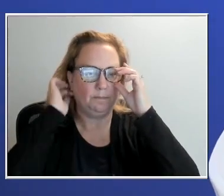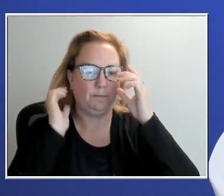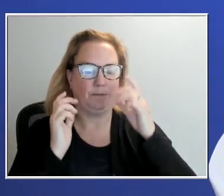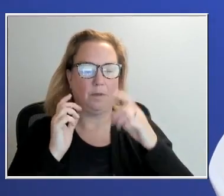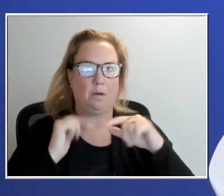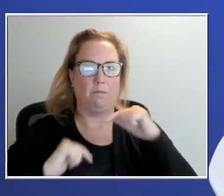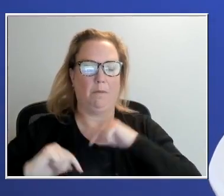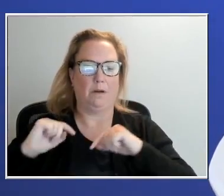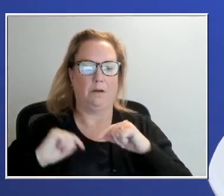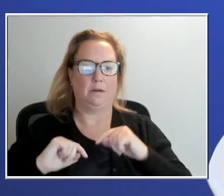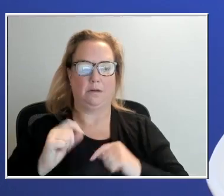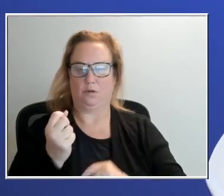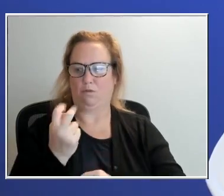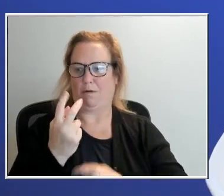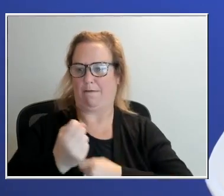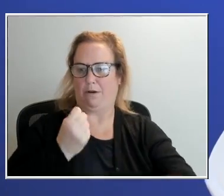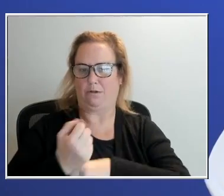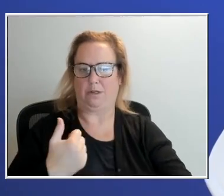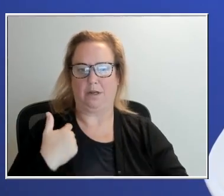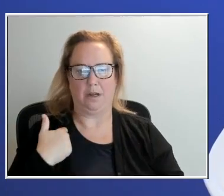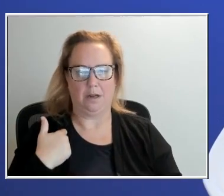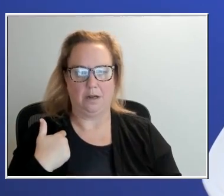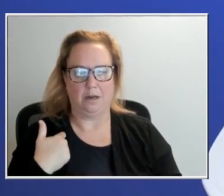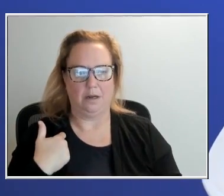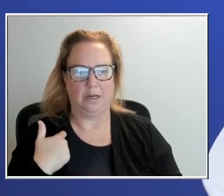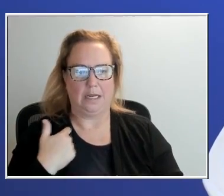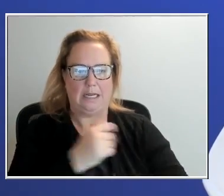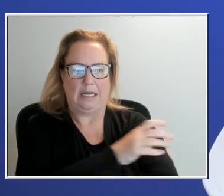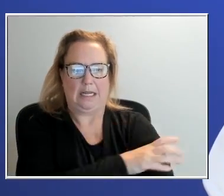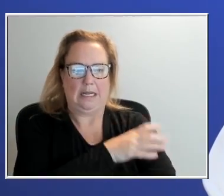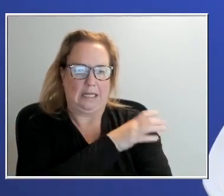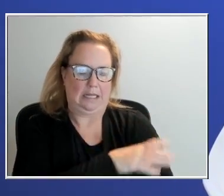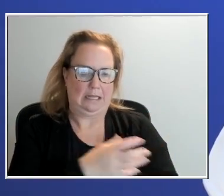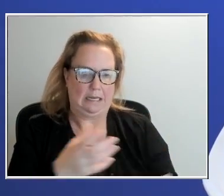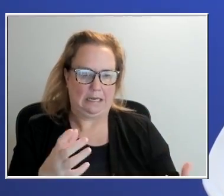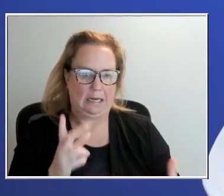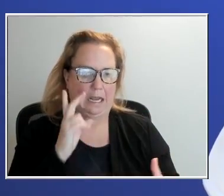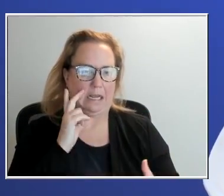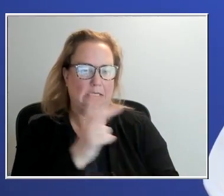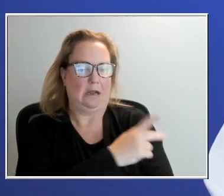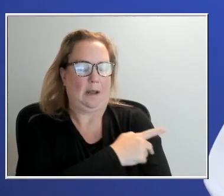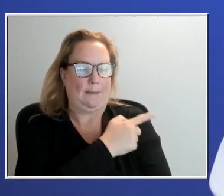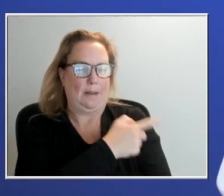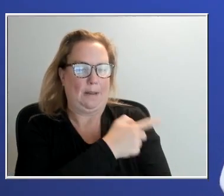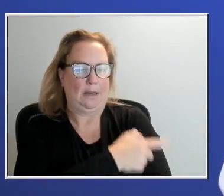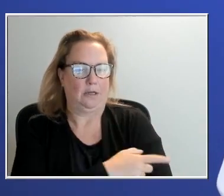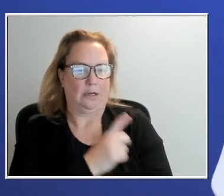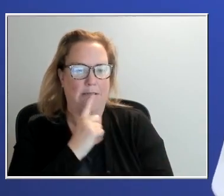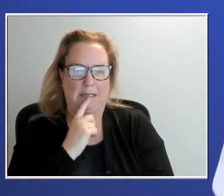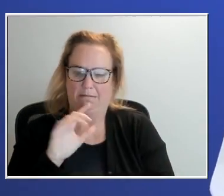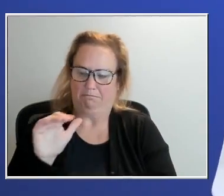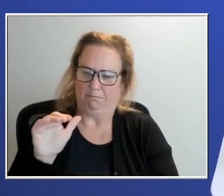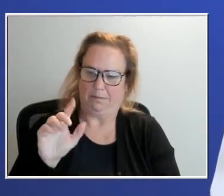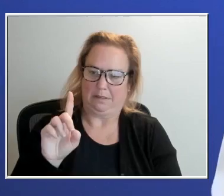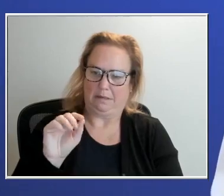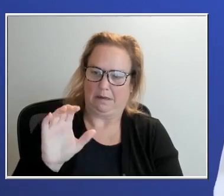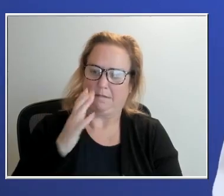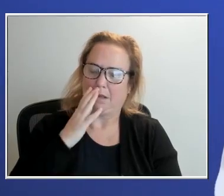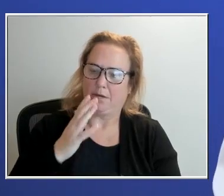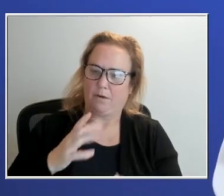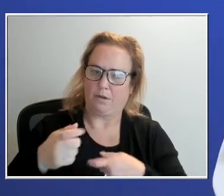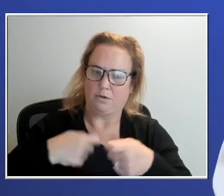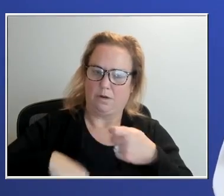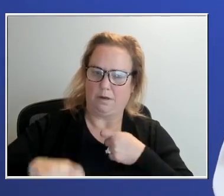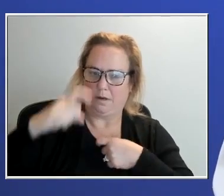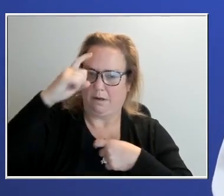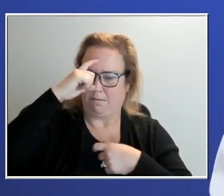like 12 years ago in the clinic. I saw patients and they said, "Hey doc, thank you for the transplant. I don't have the brain